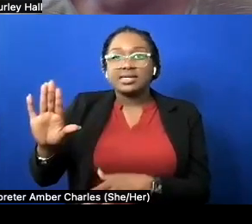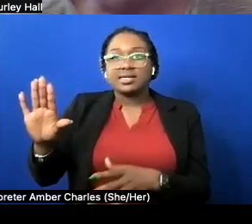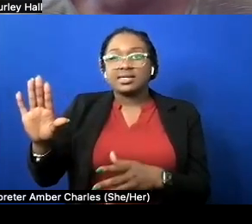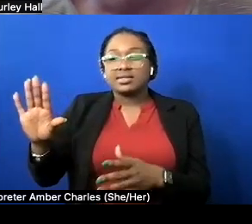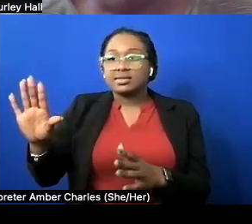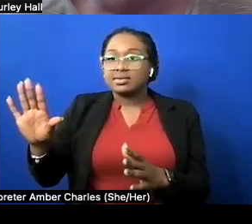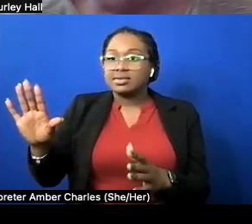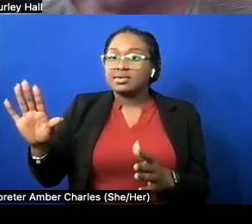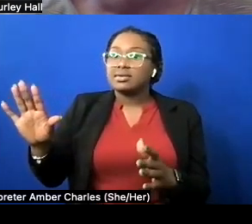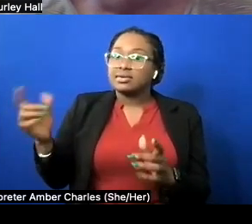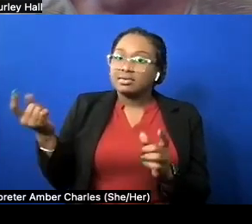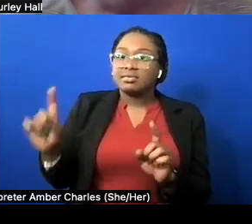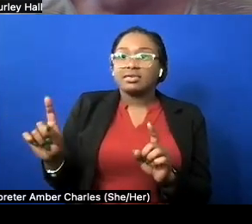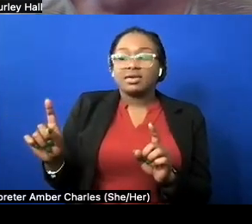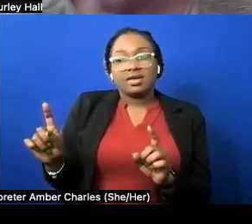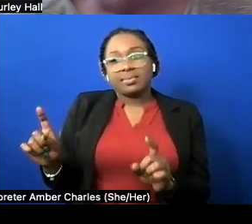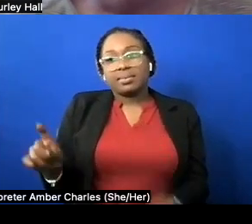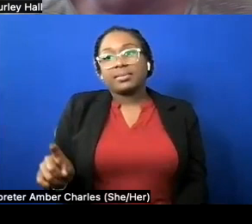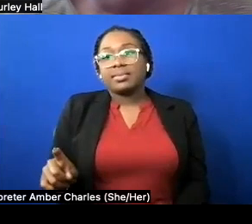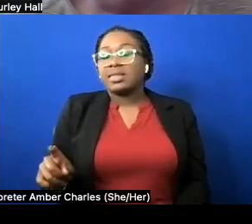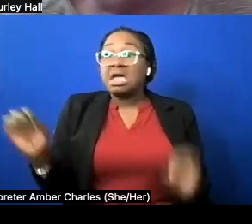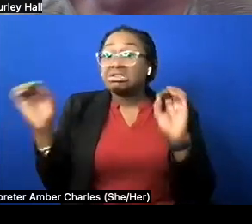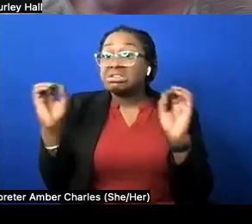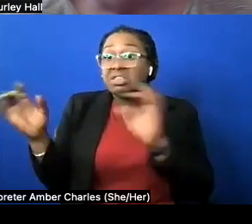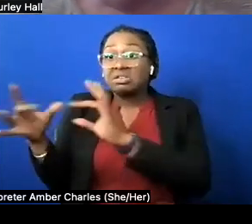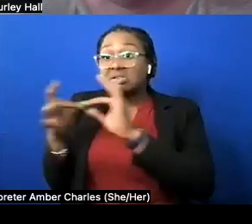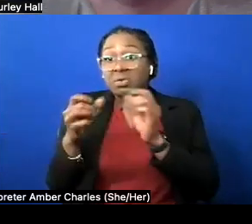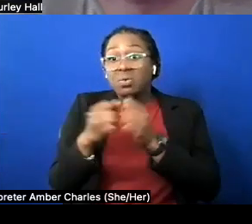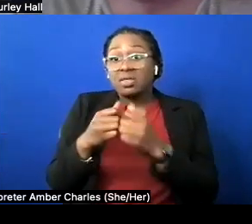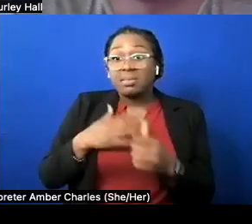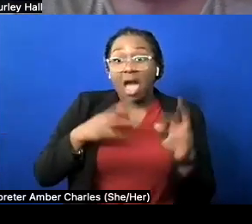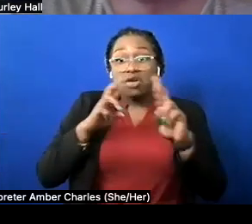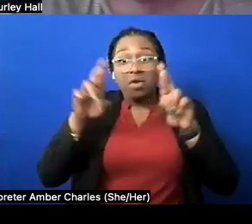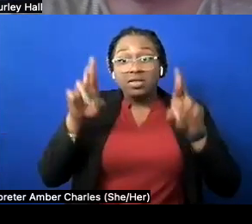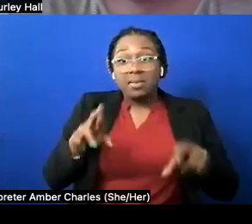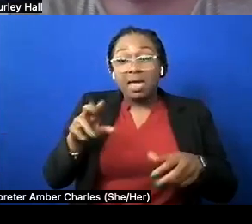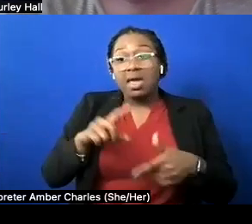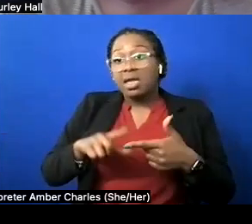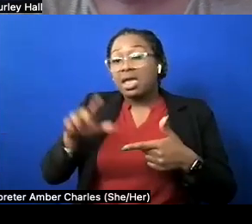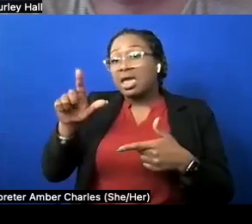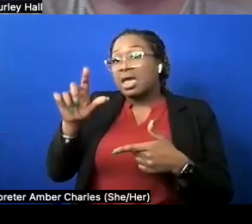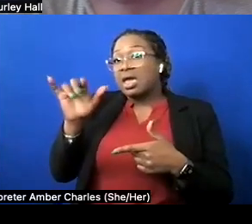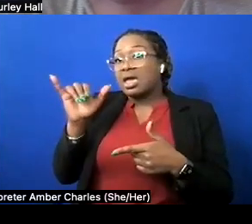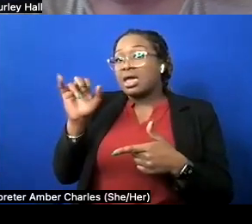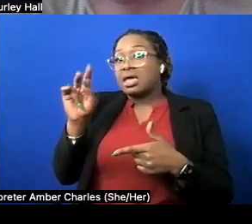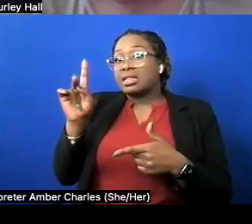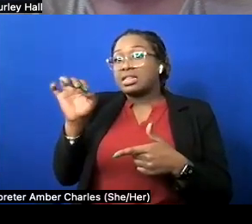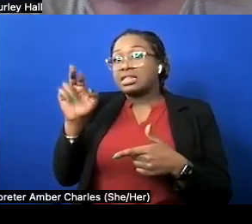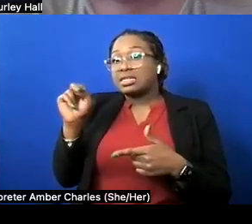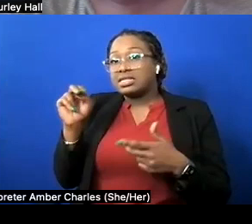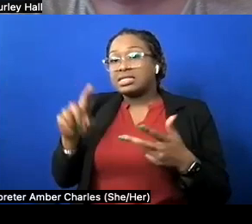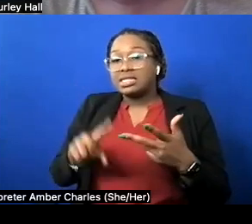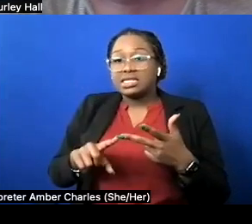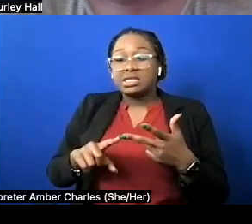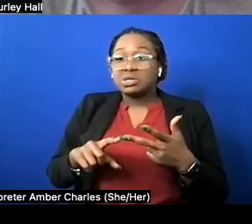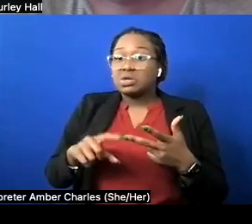they have nothing to do with what is on my resume, my LinkedIn, or, you know, who I'm in front of and engaging with in the